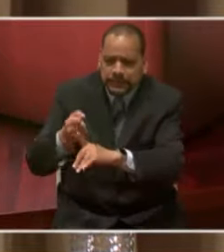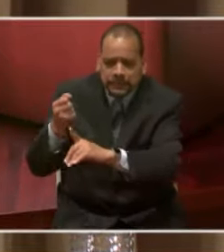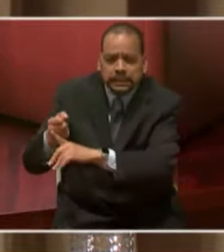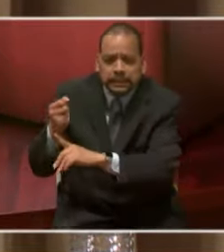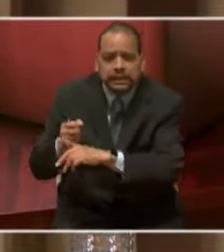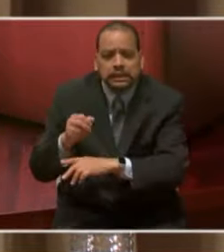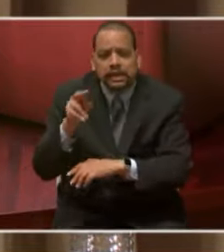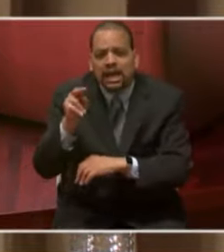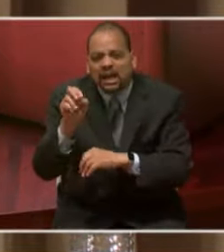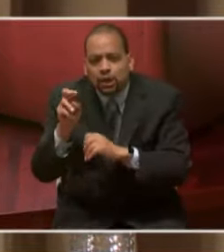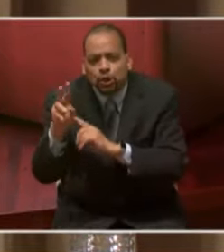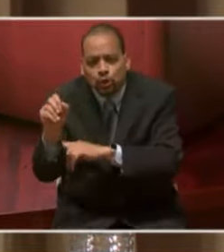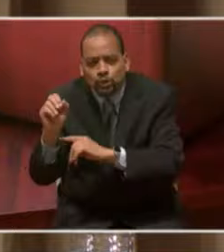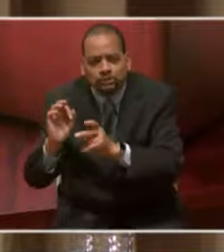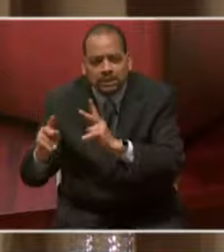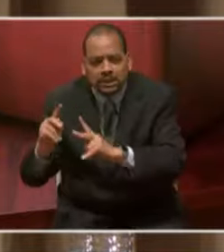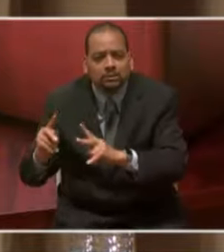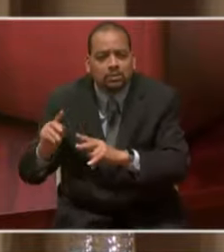federalized Alabama.